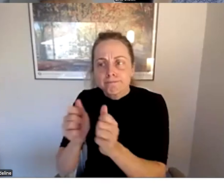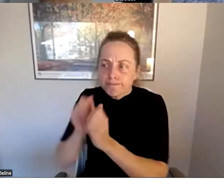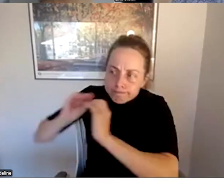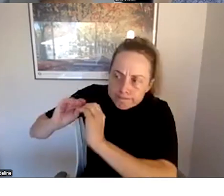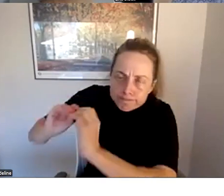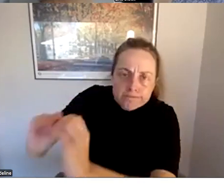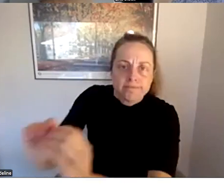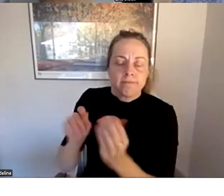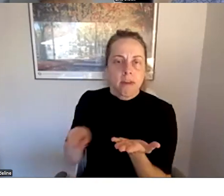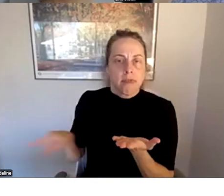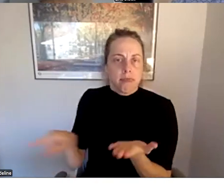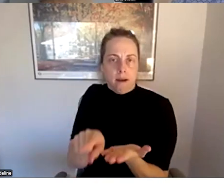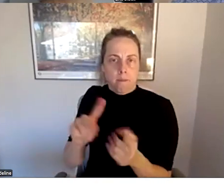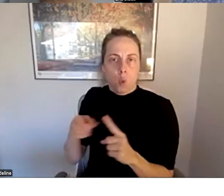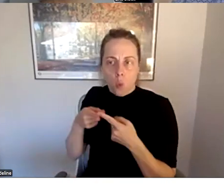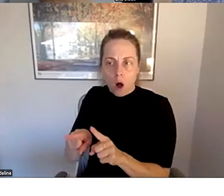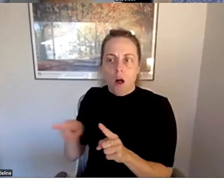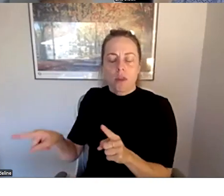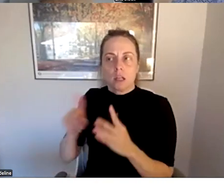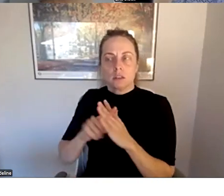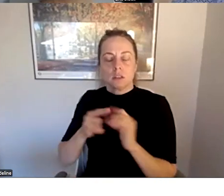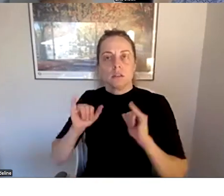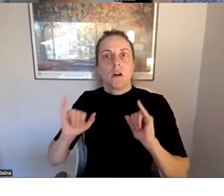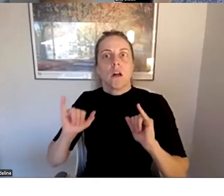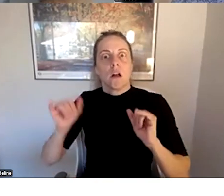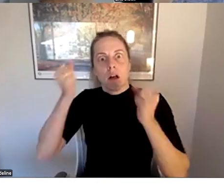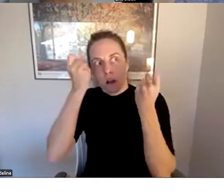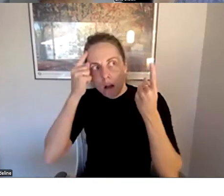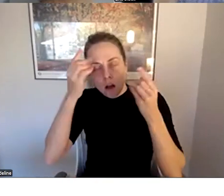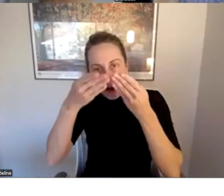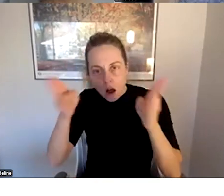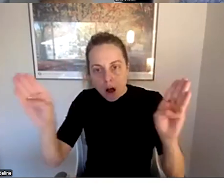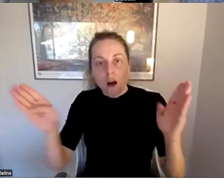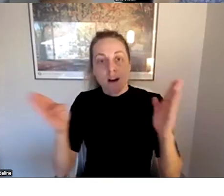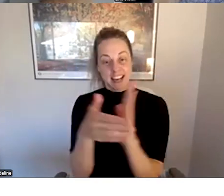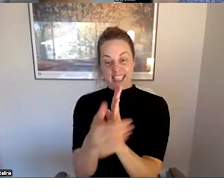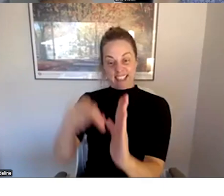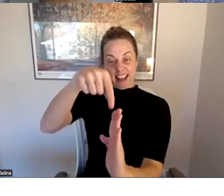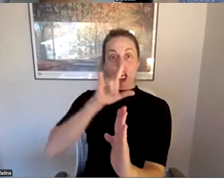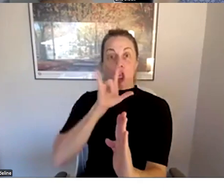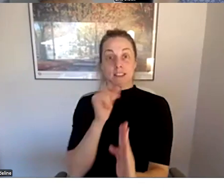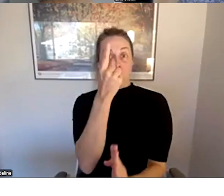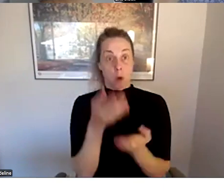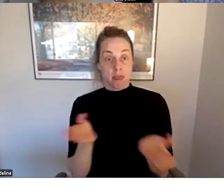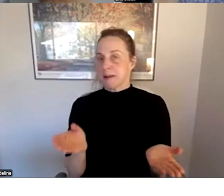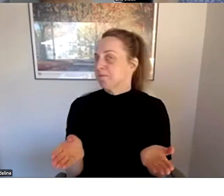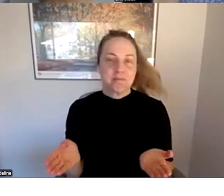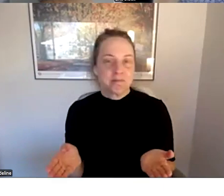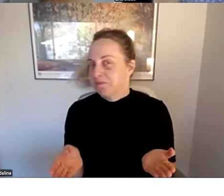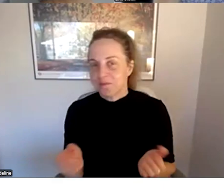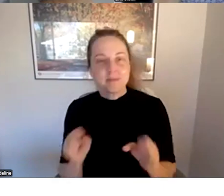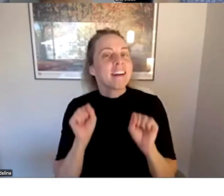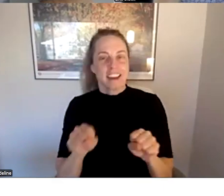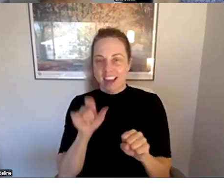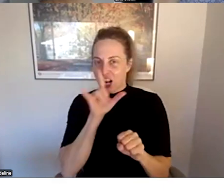they begin to widen the vernacular around talent comes in all sorts of packages, right? And